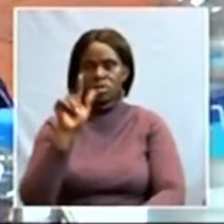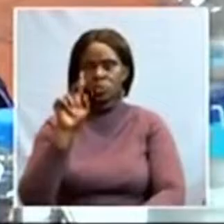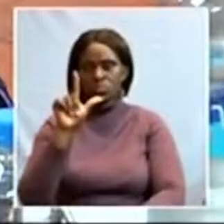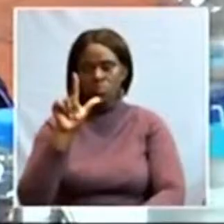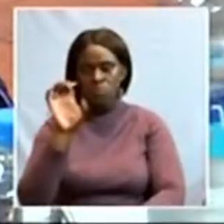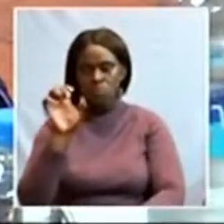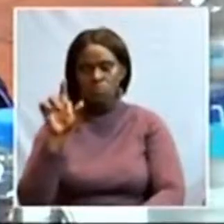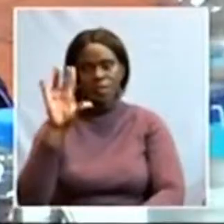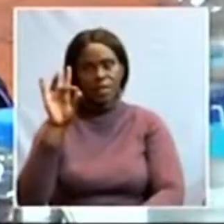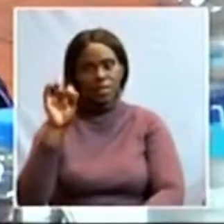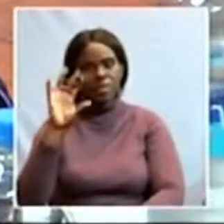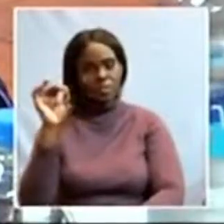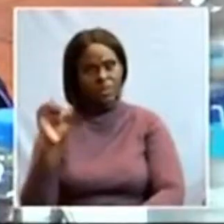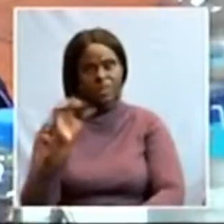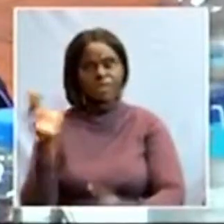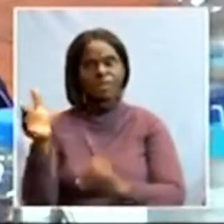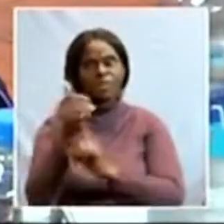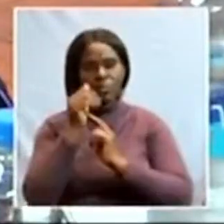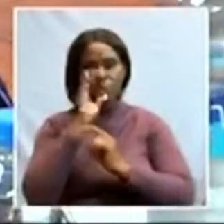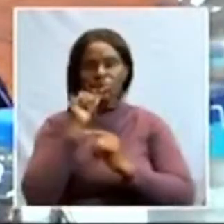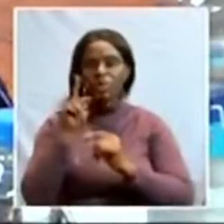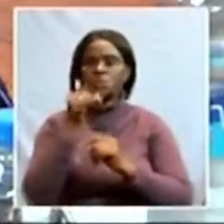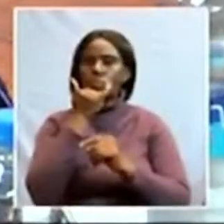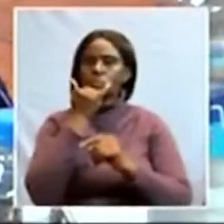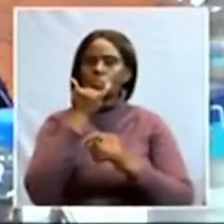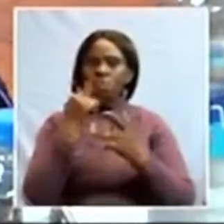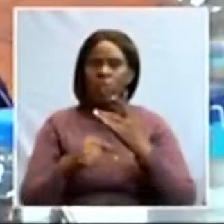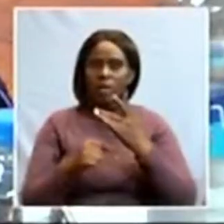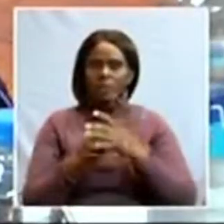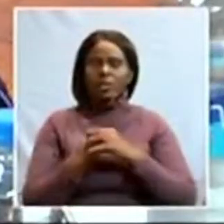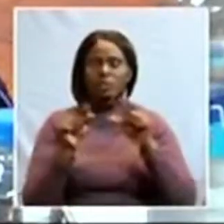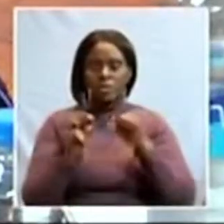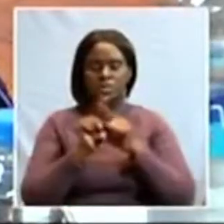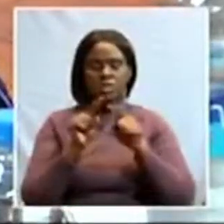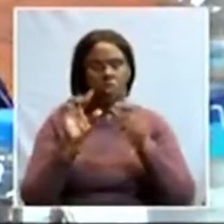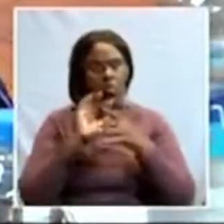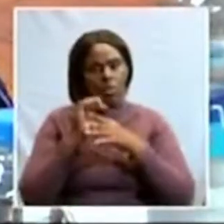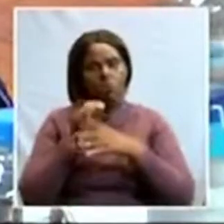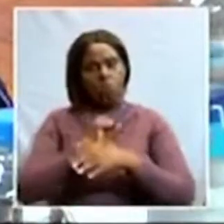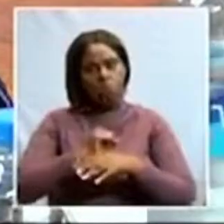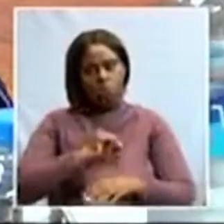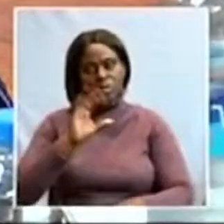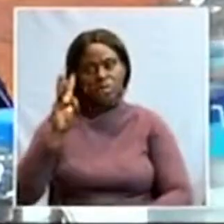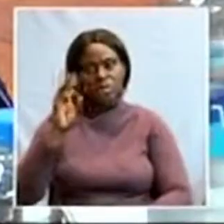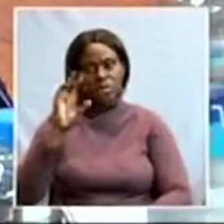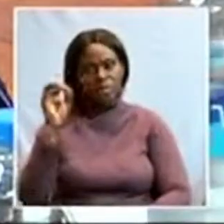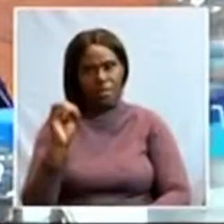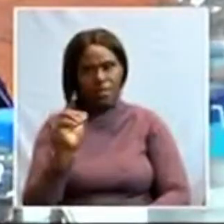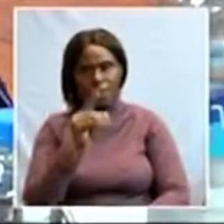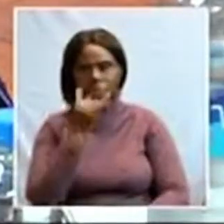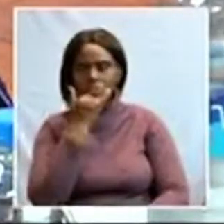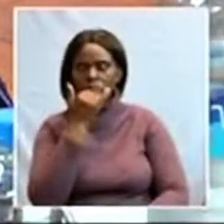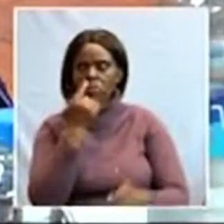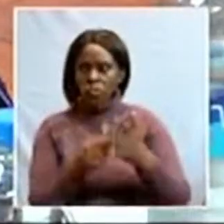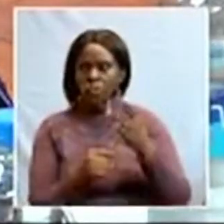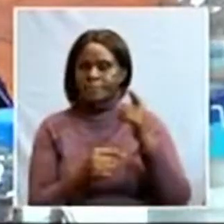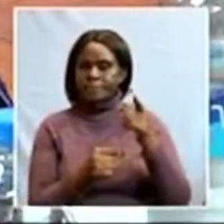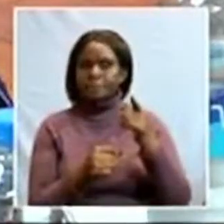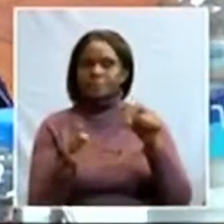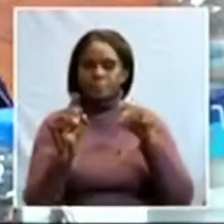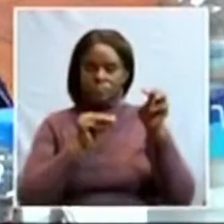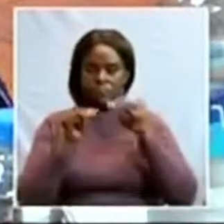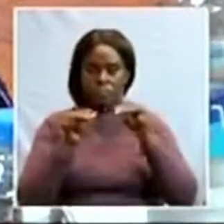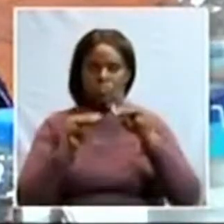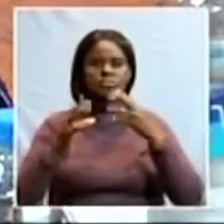scored 80%. Cause of query, or 60%. Cause of query,